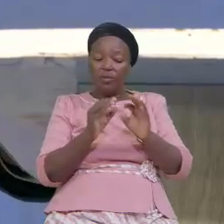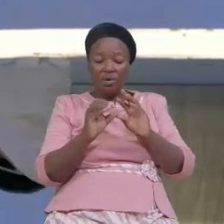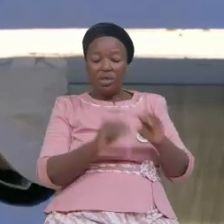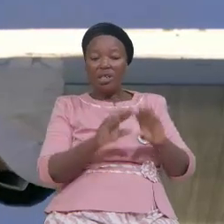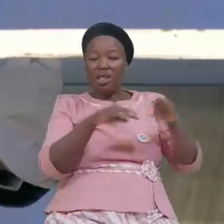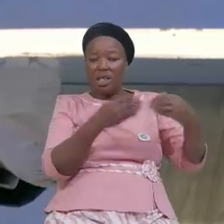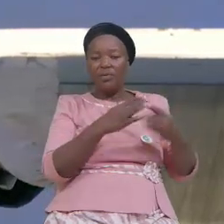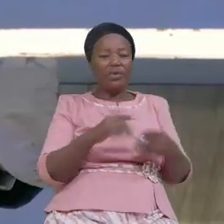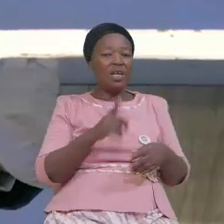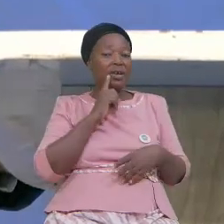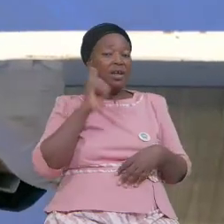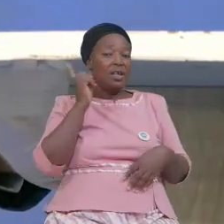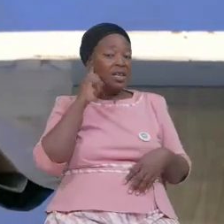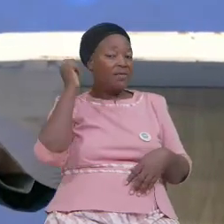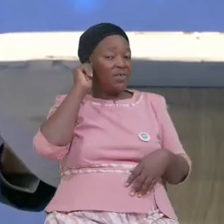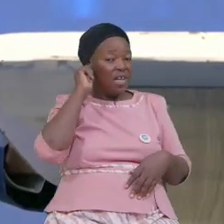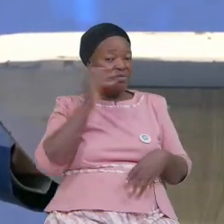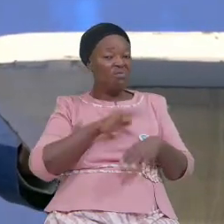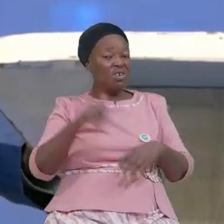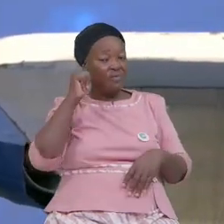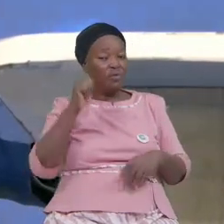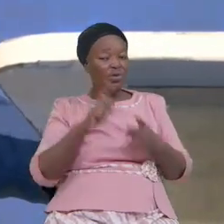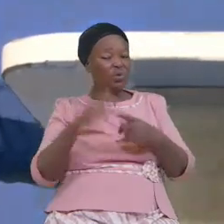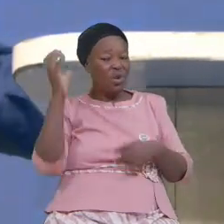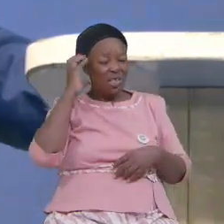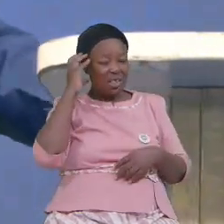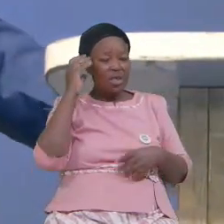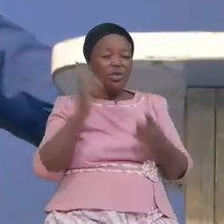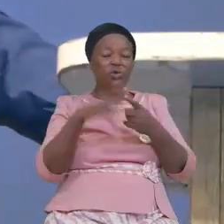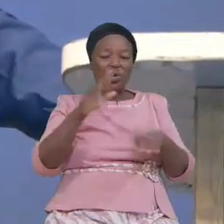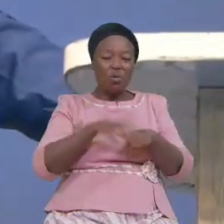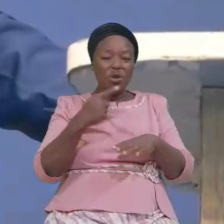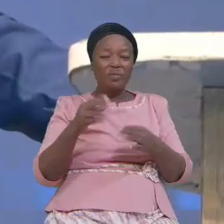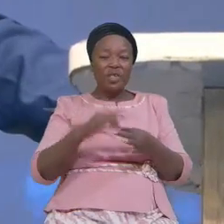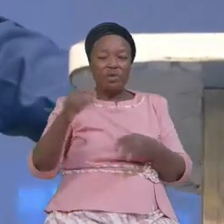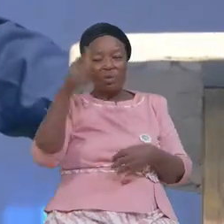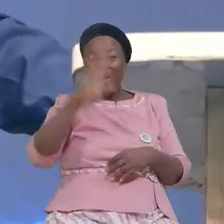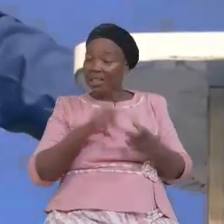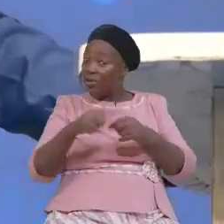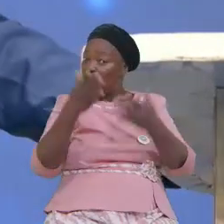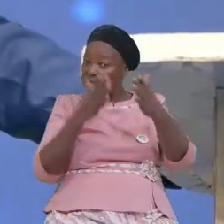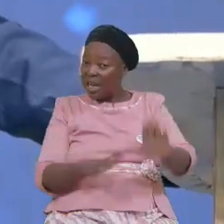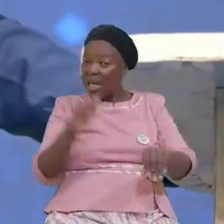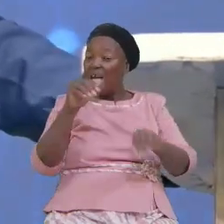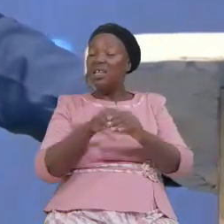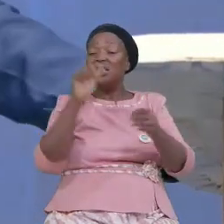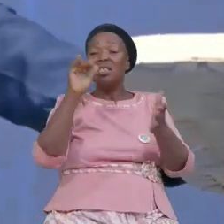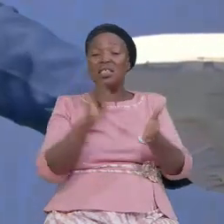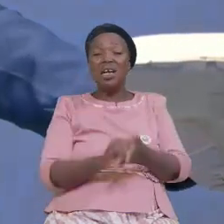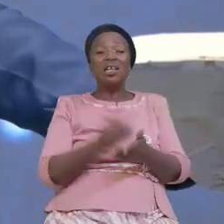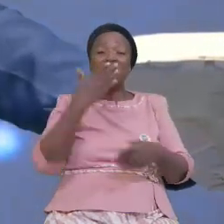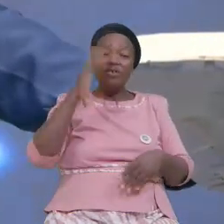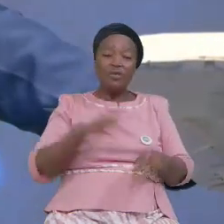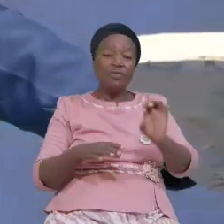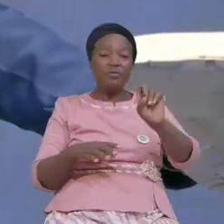the warning of the spirit of God, and you die in that evil,